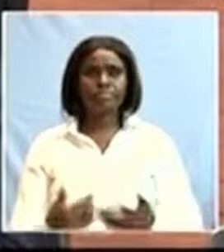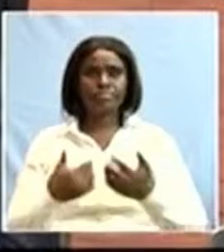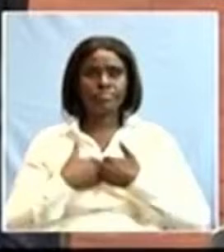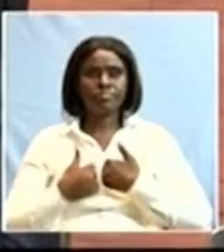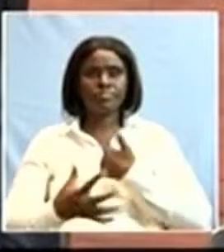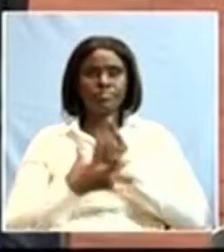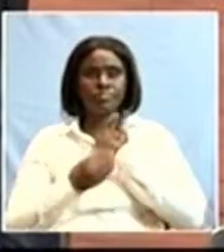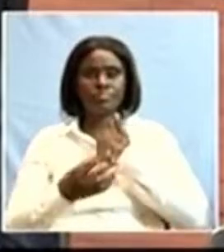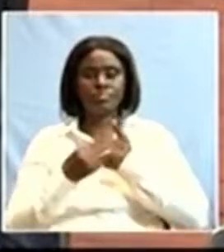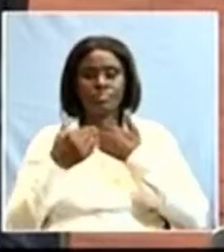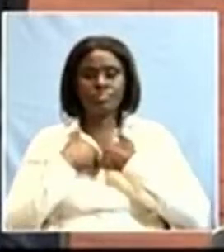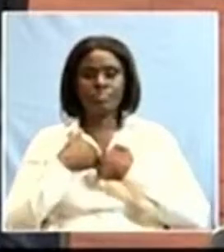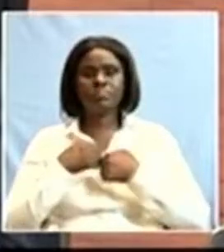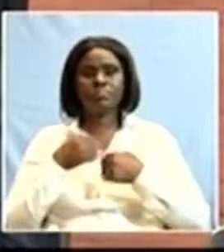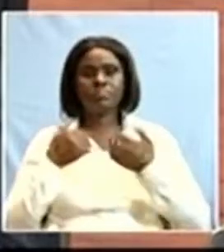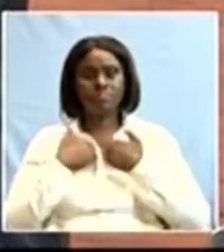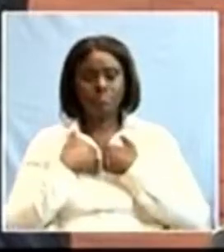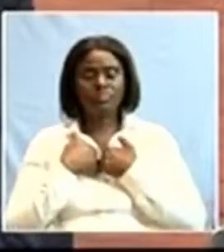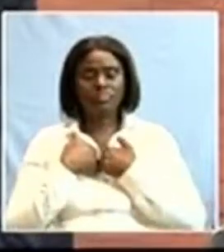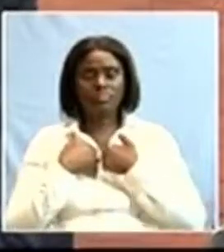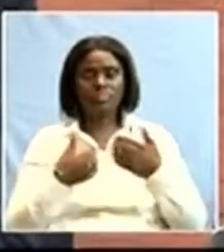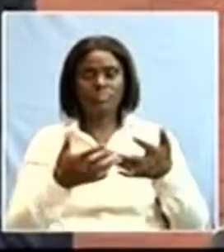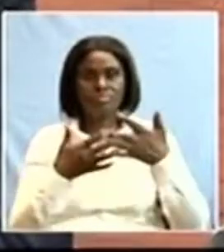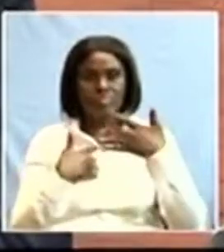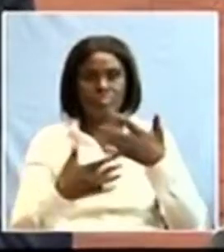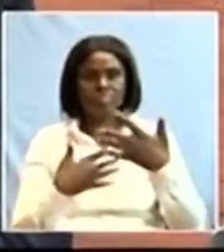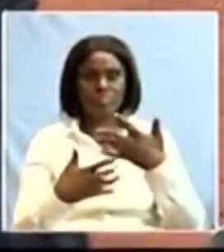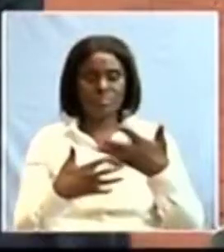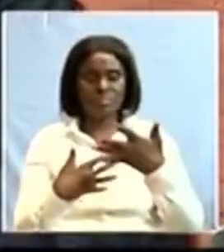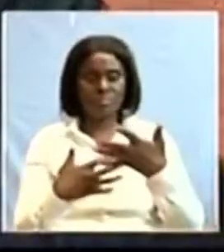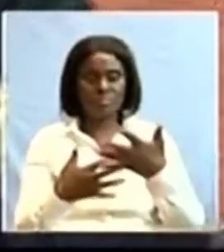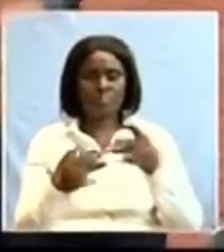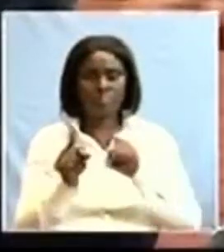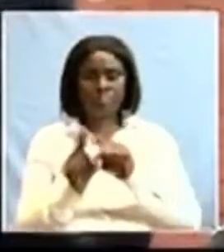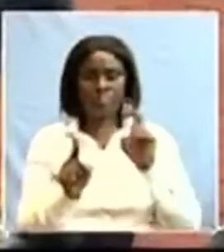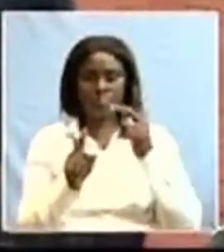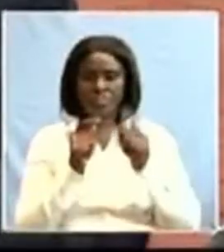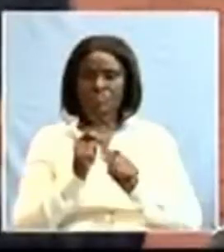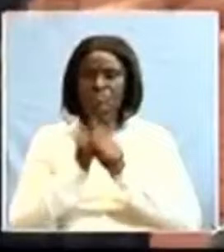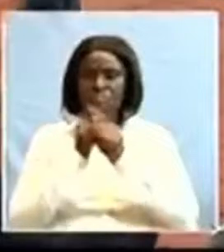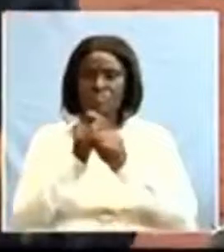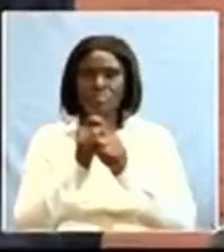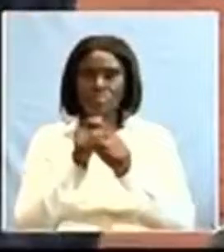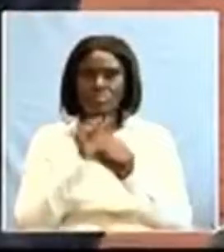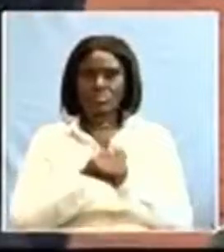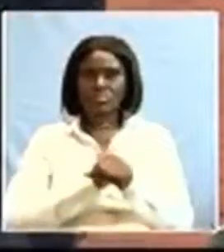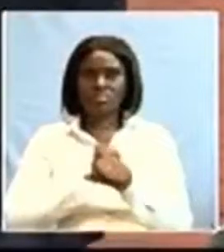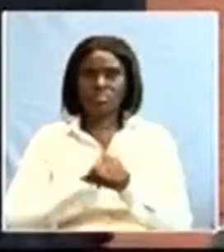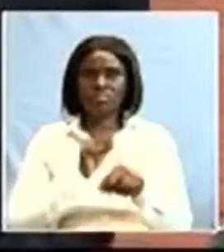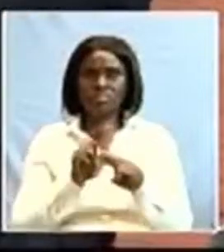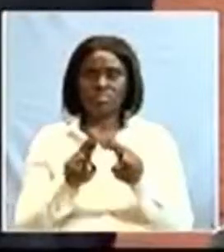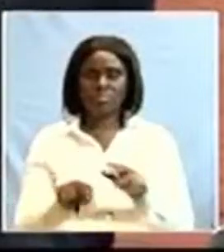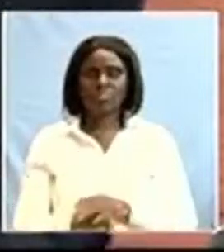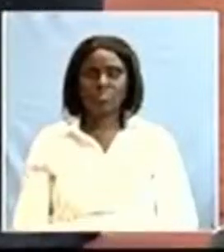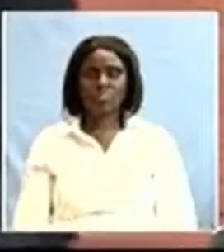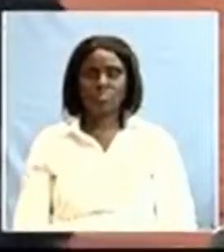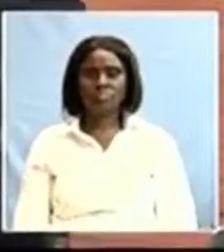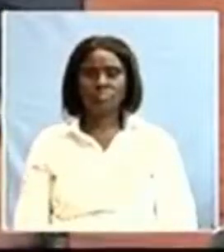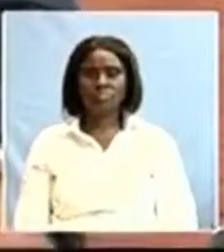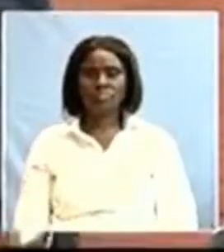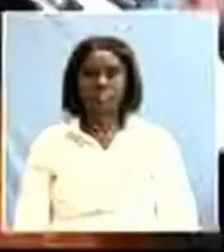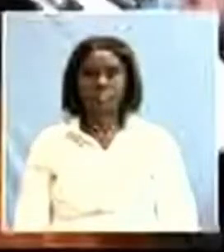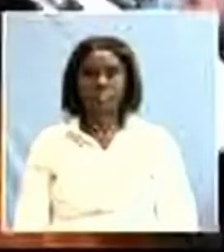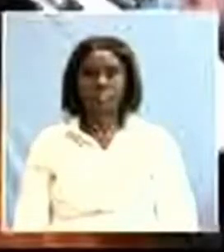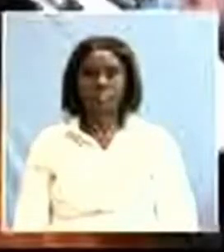copy? Do we have the copies? That is number one. The second one is the offer. Sorry, Chair. So, the clarification over this